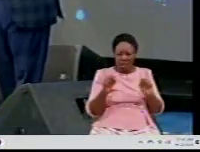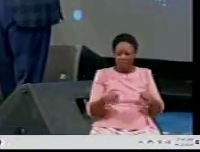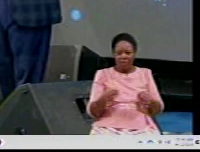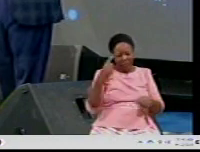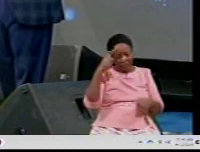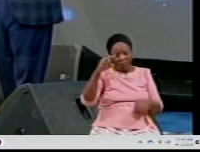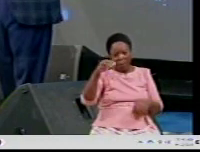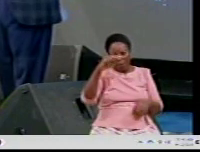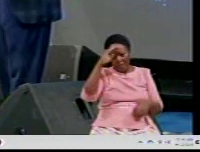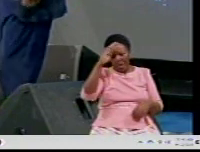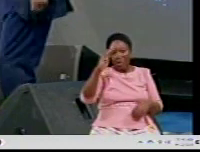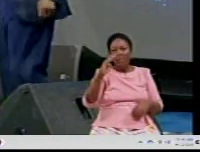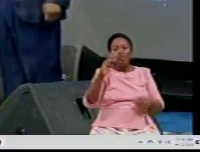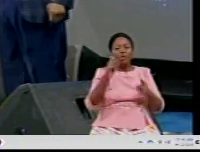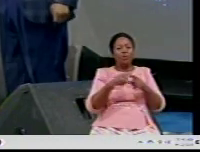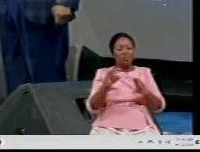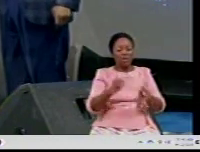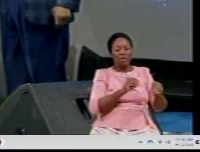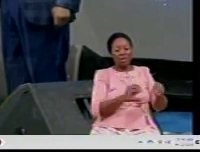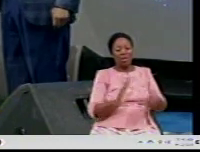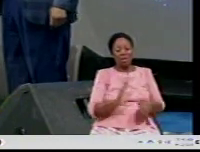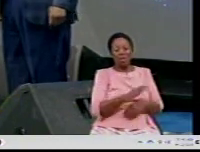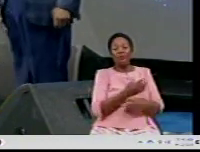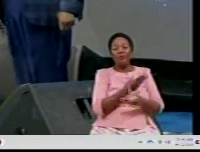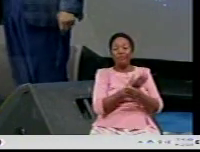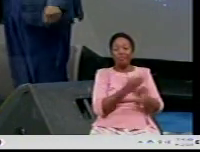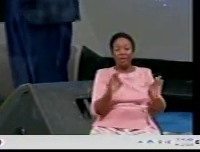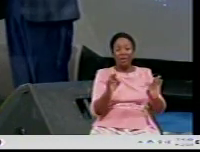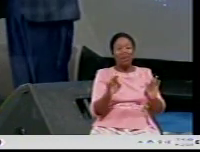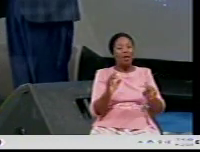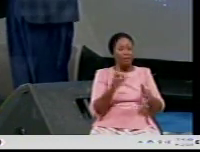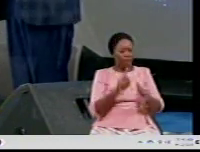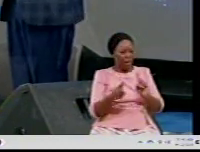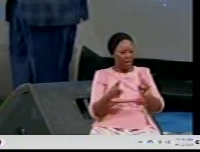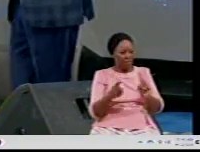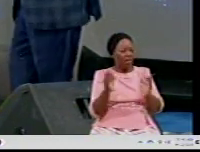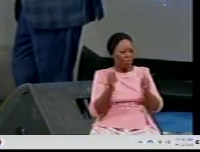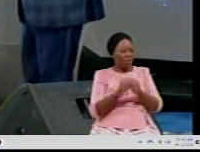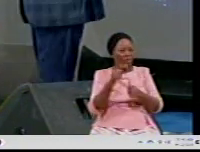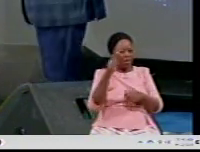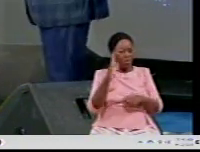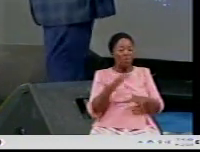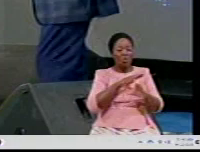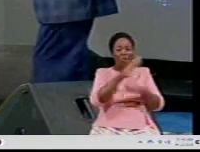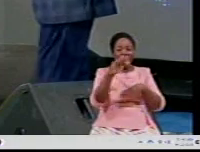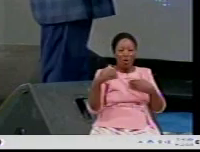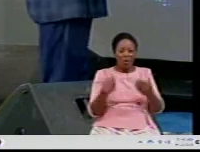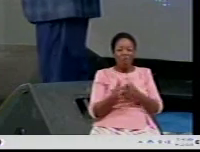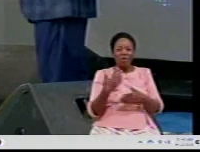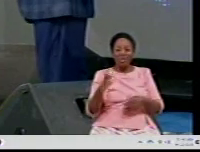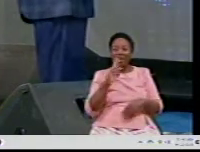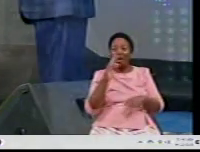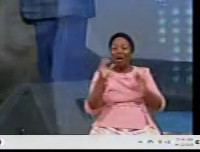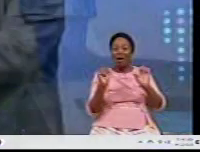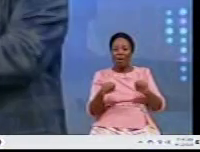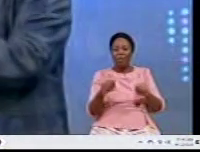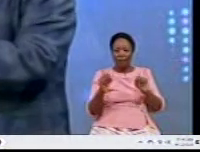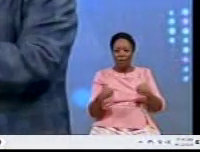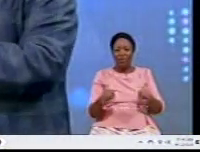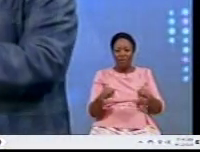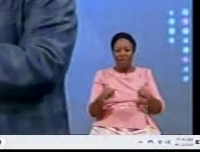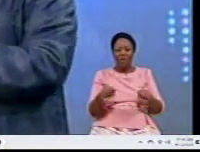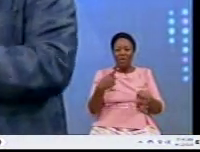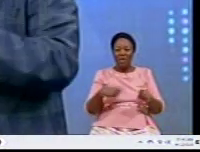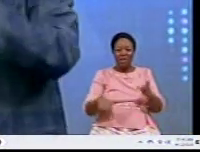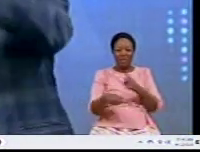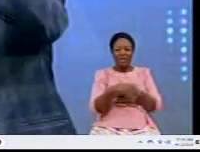for men to set him free. But with God, all things are possible. The day he